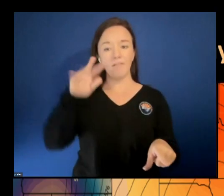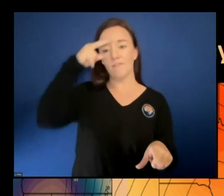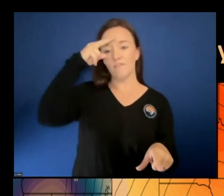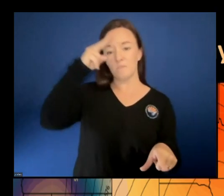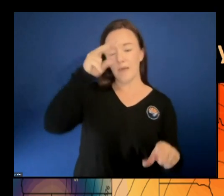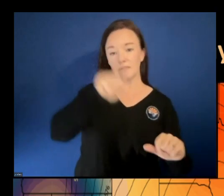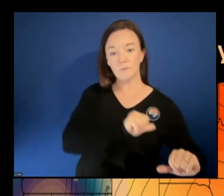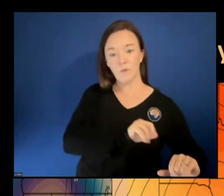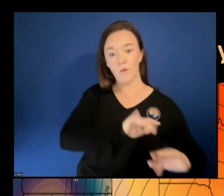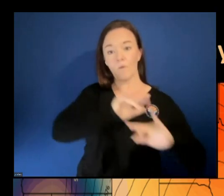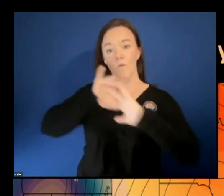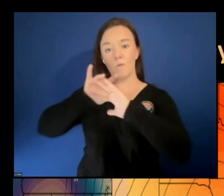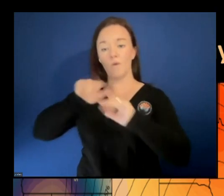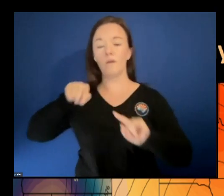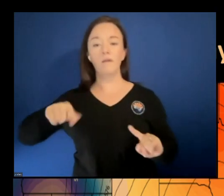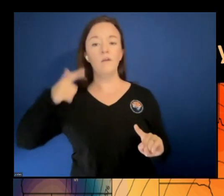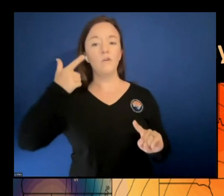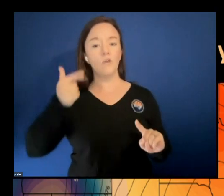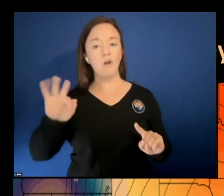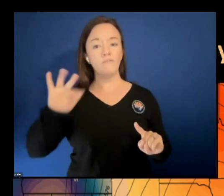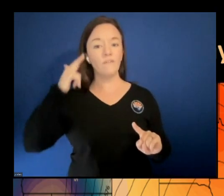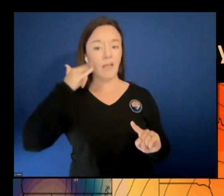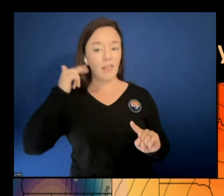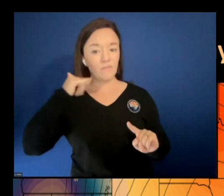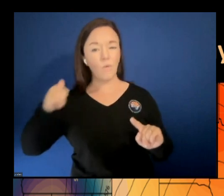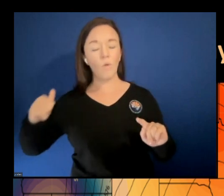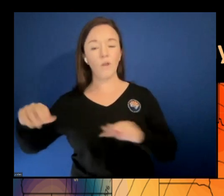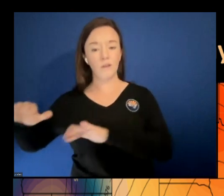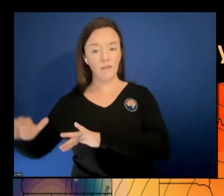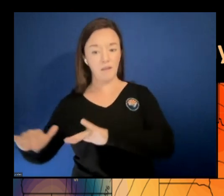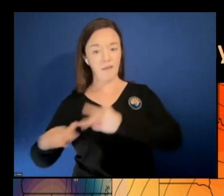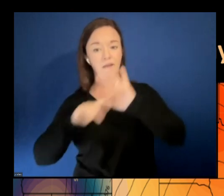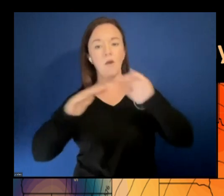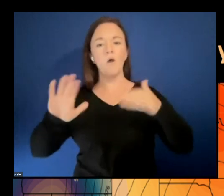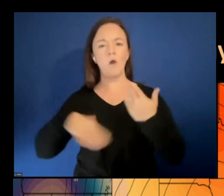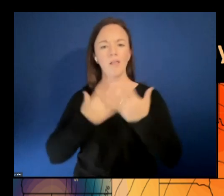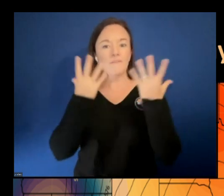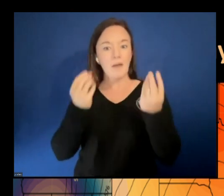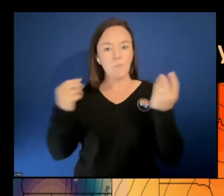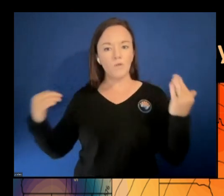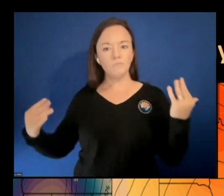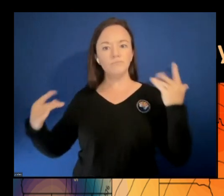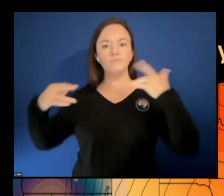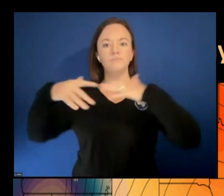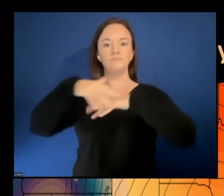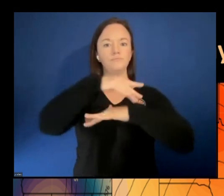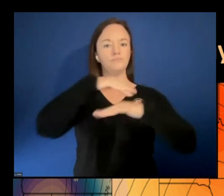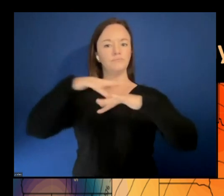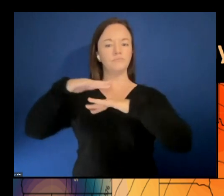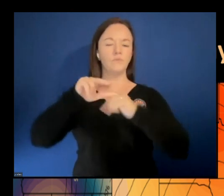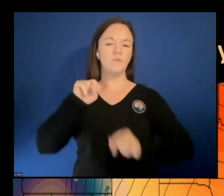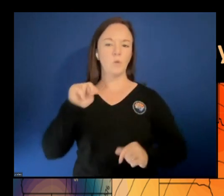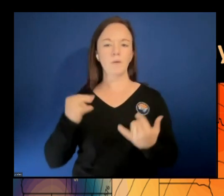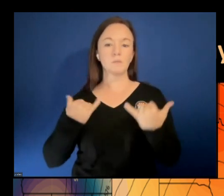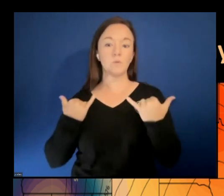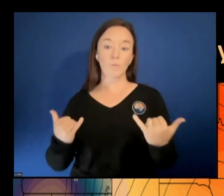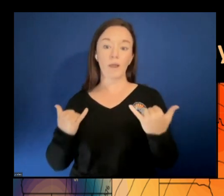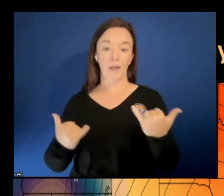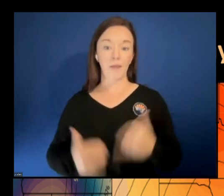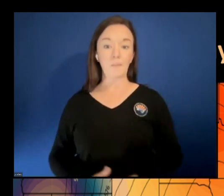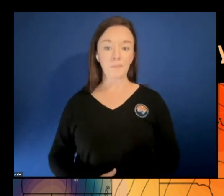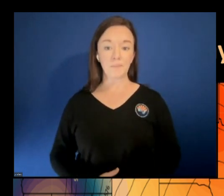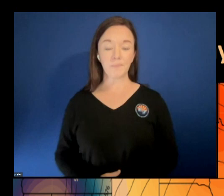up from the Gulf of California is bringing all that monsoonal moisture we're seeing in New Mexico now. So what we're looking